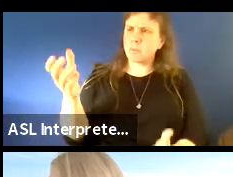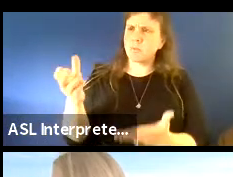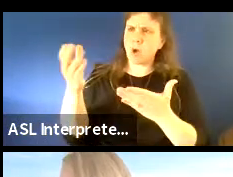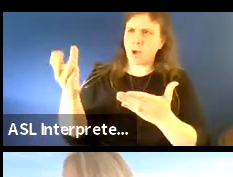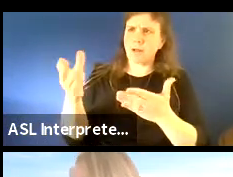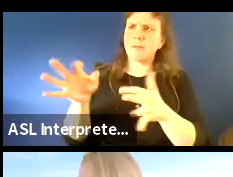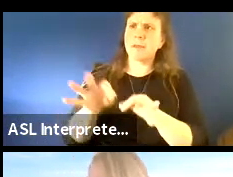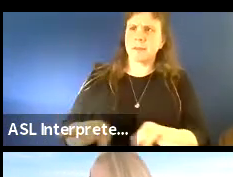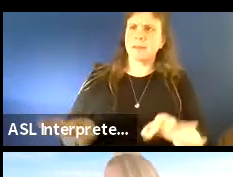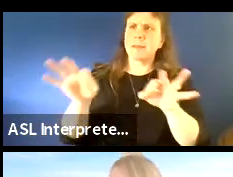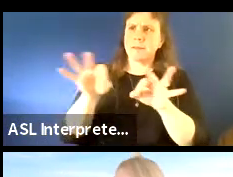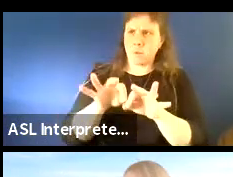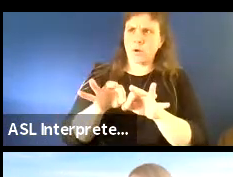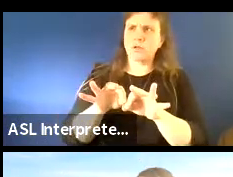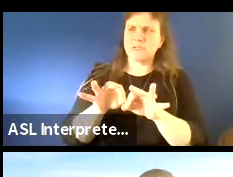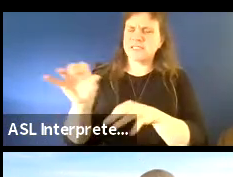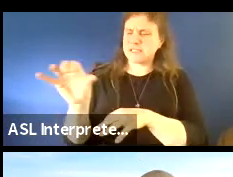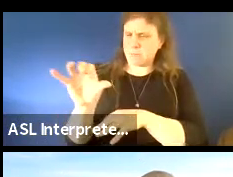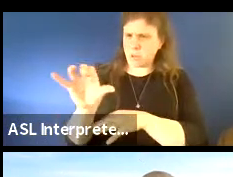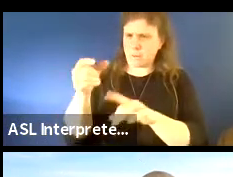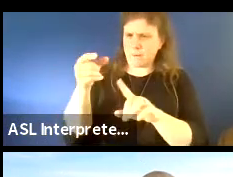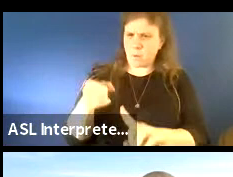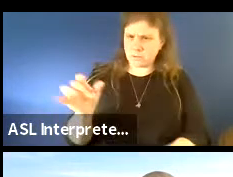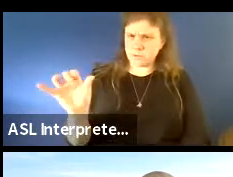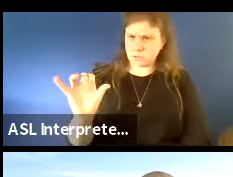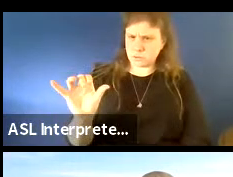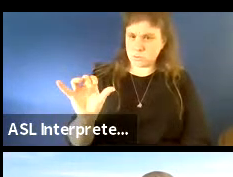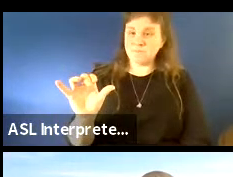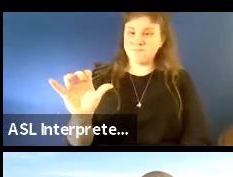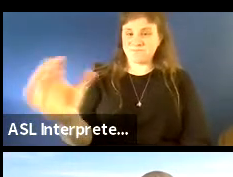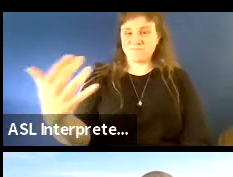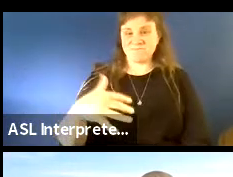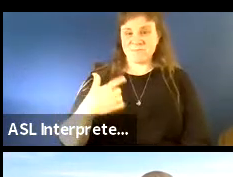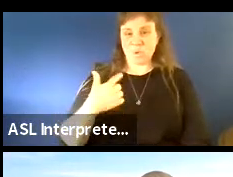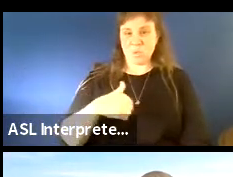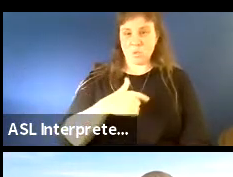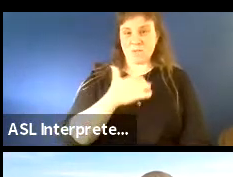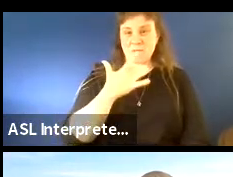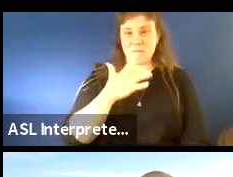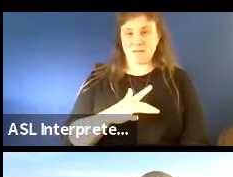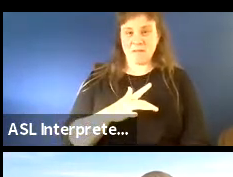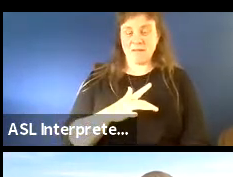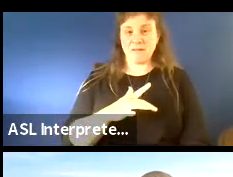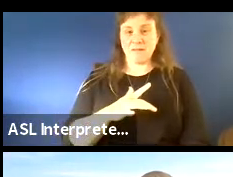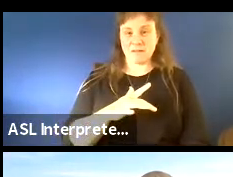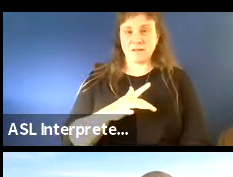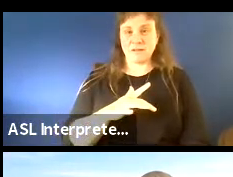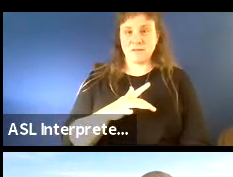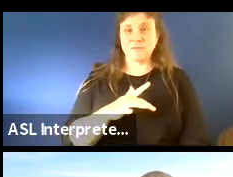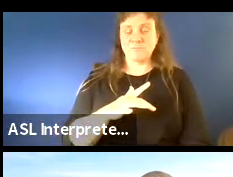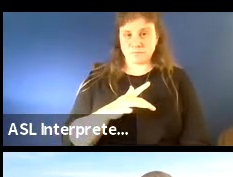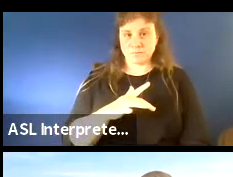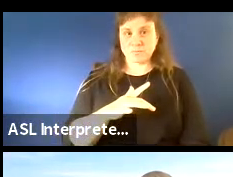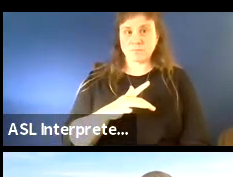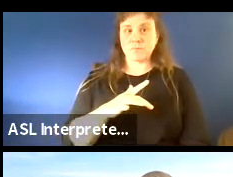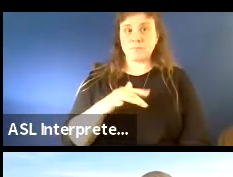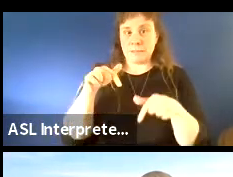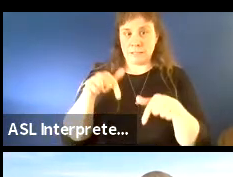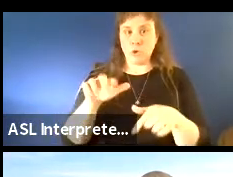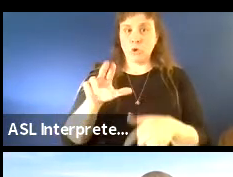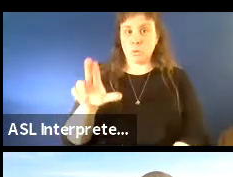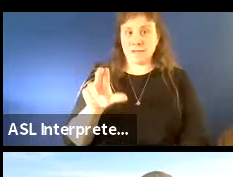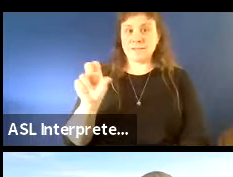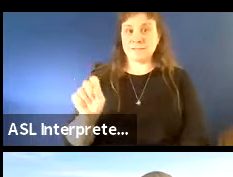sort of similar points, that we are lucky. I mean, this has actually been pointed out as well. In the United States,